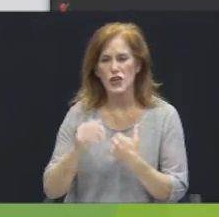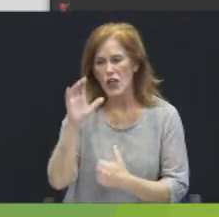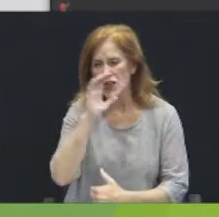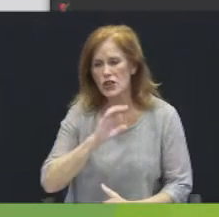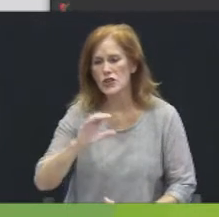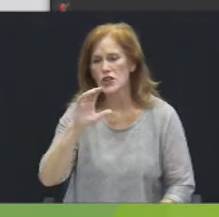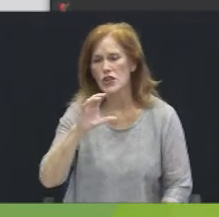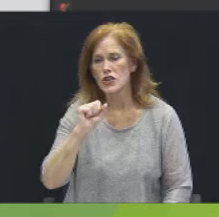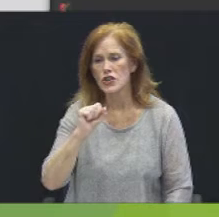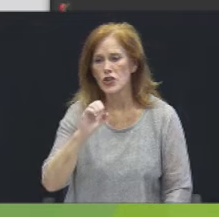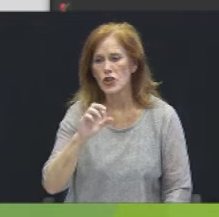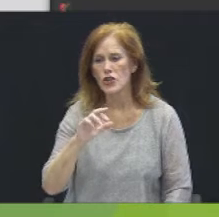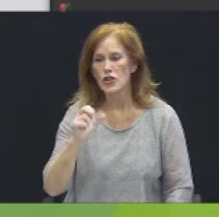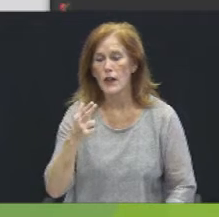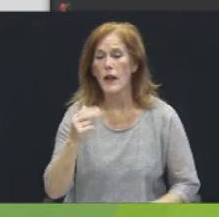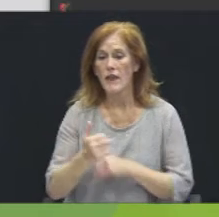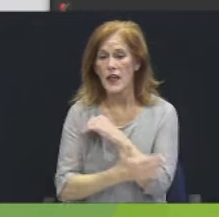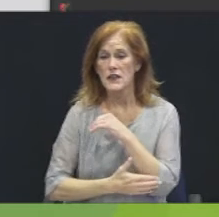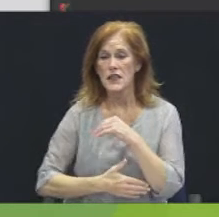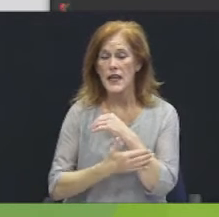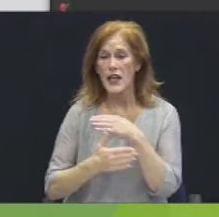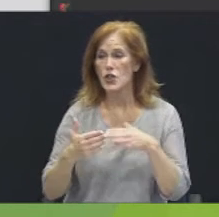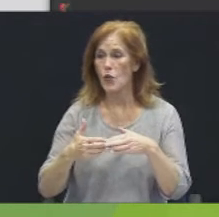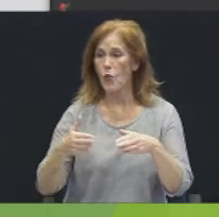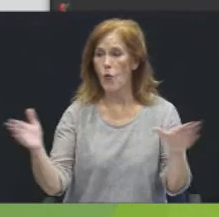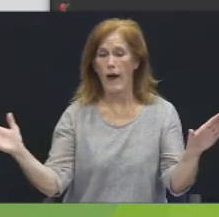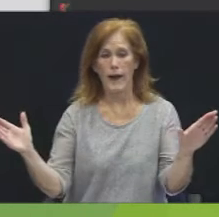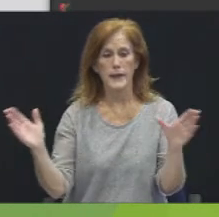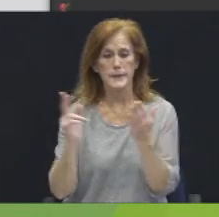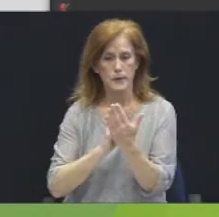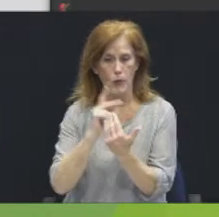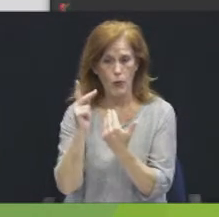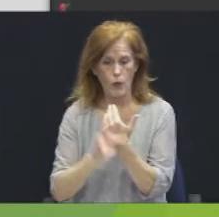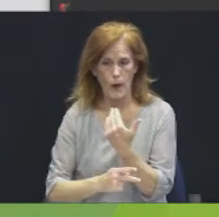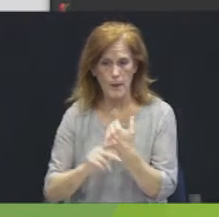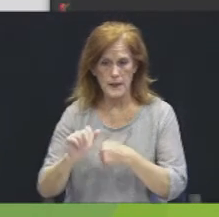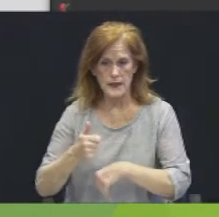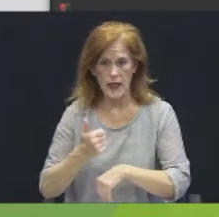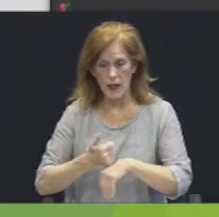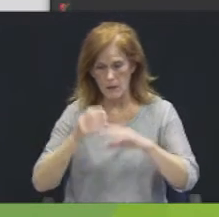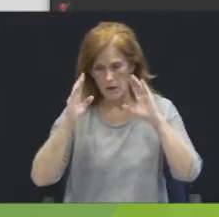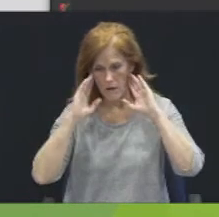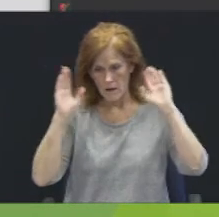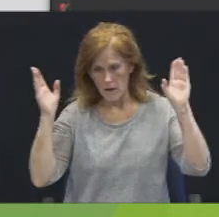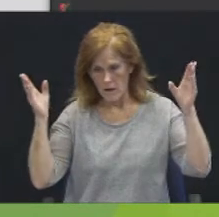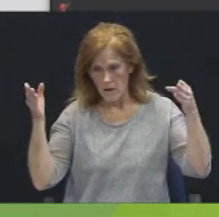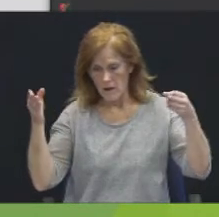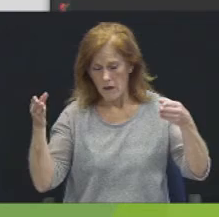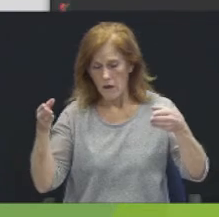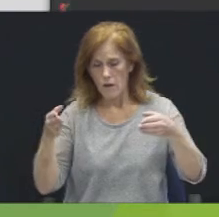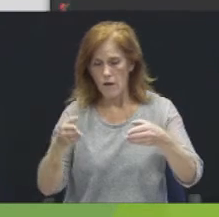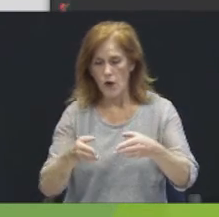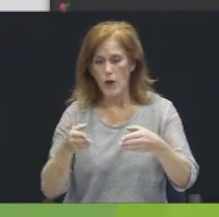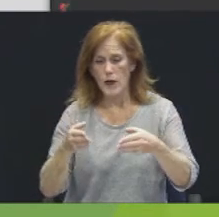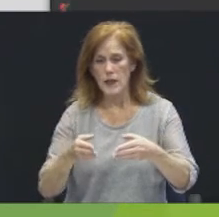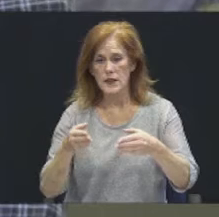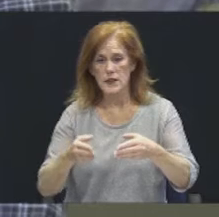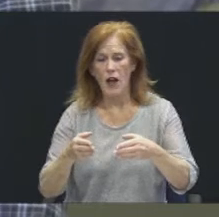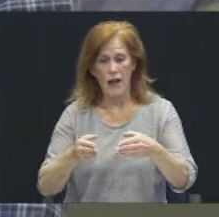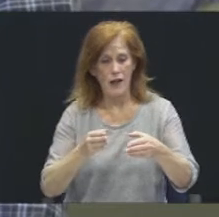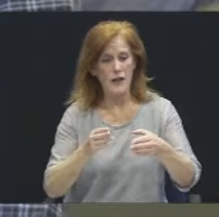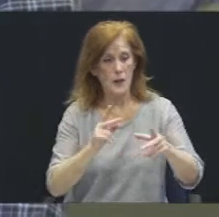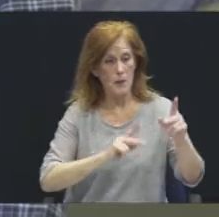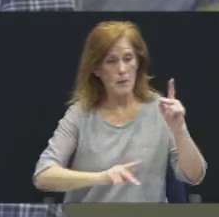Search is a nationwide program that is centered around immersing